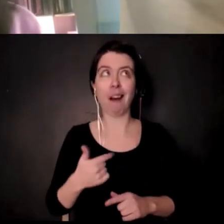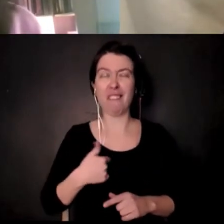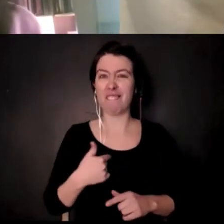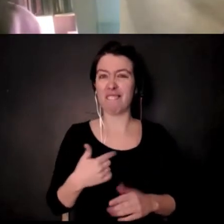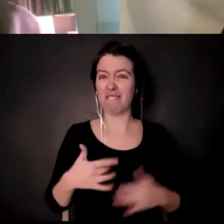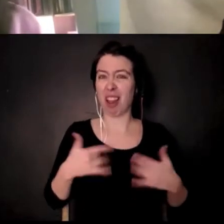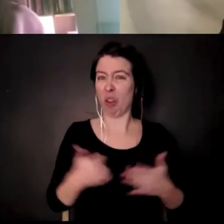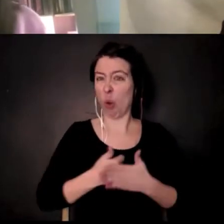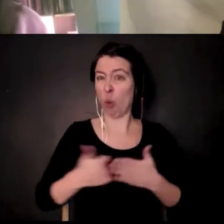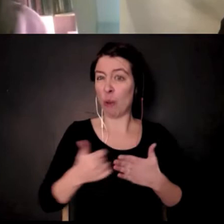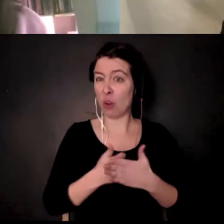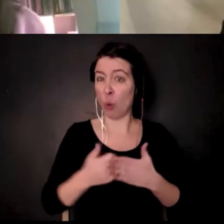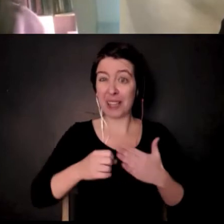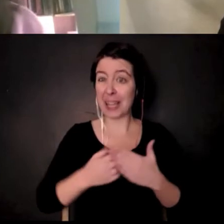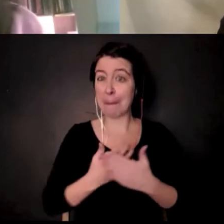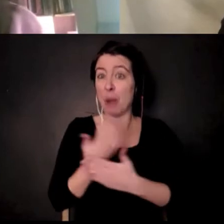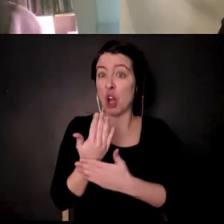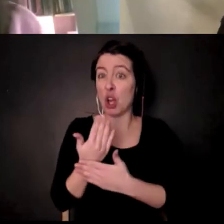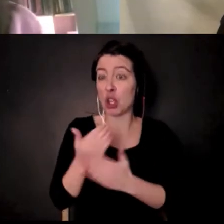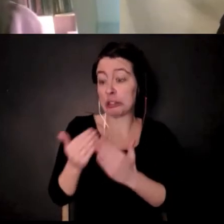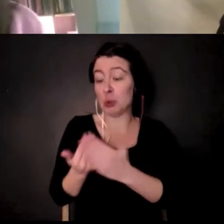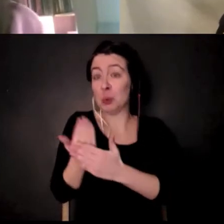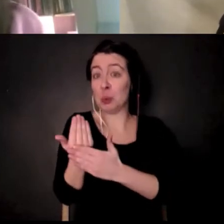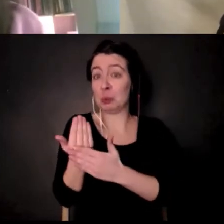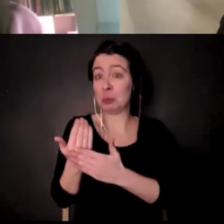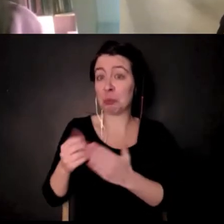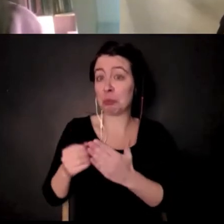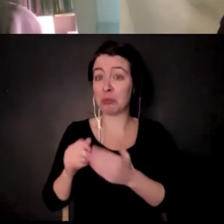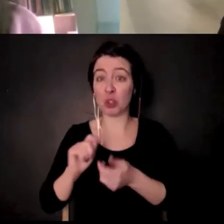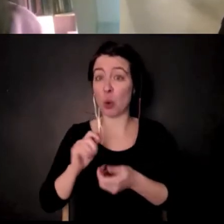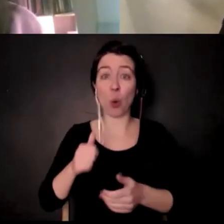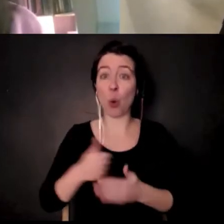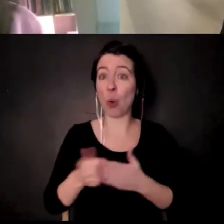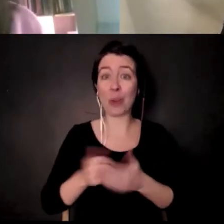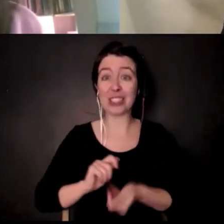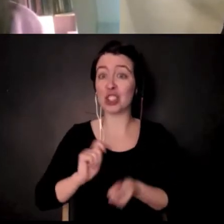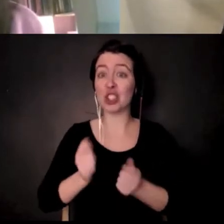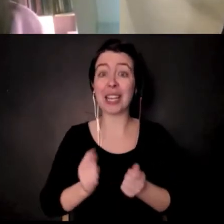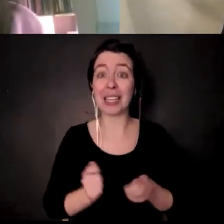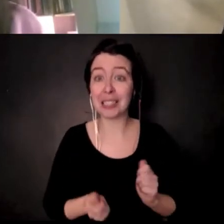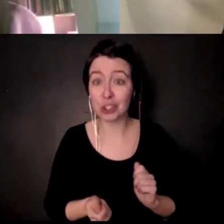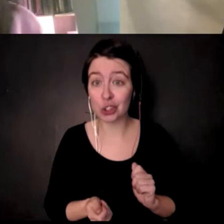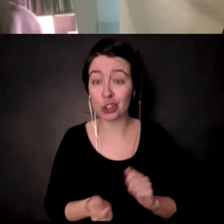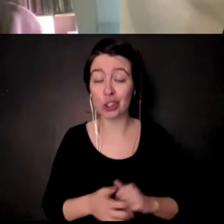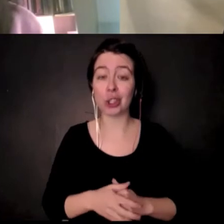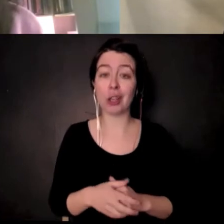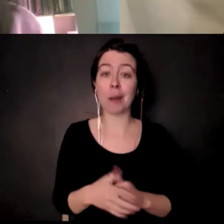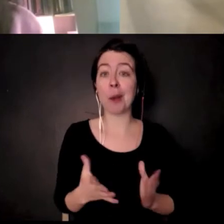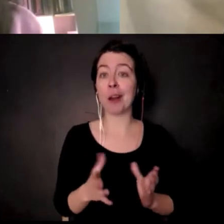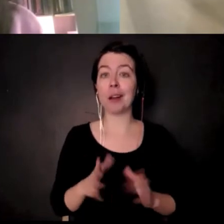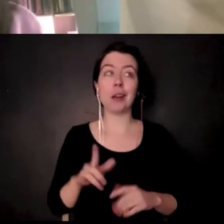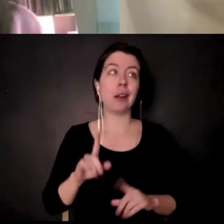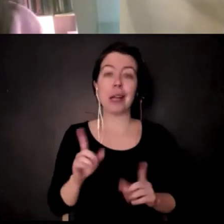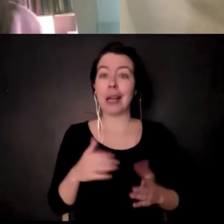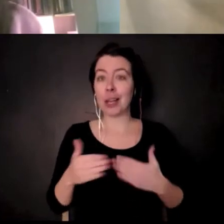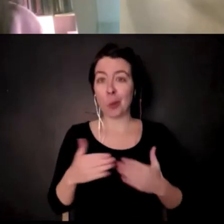as something that's always changing. But a group of people who were curating, making